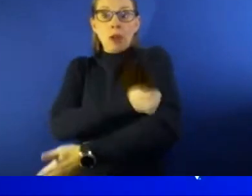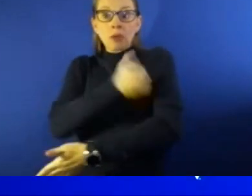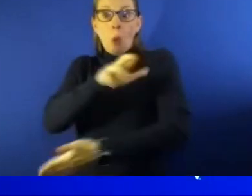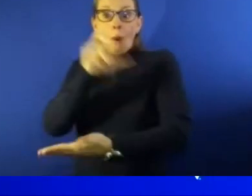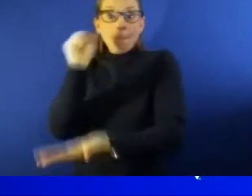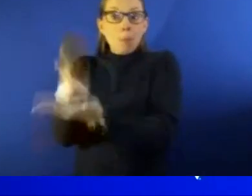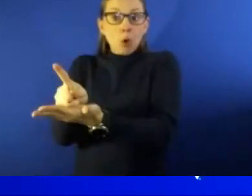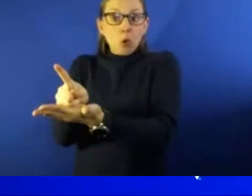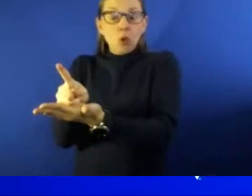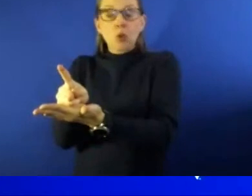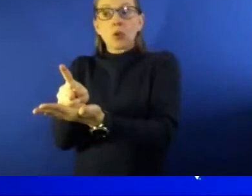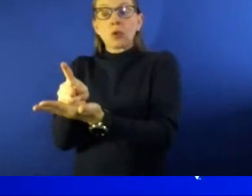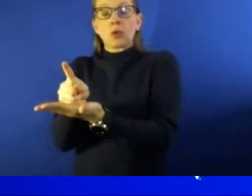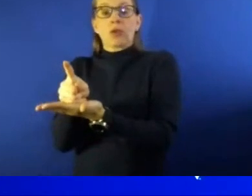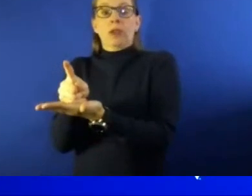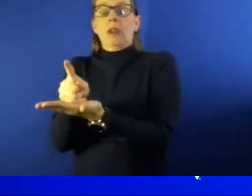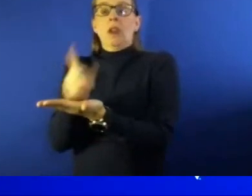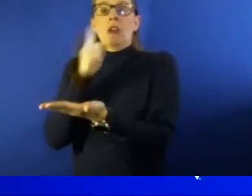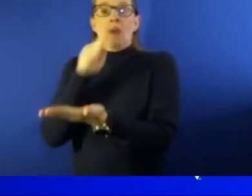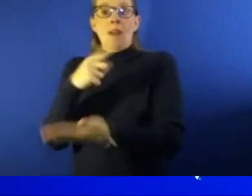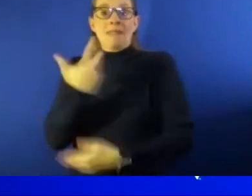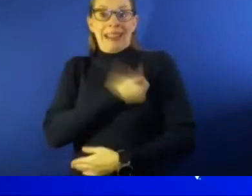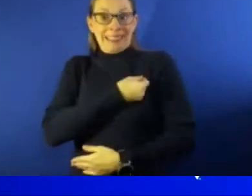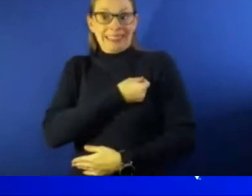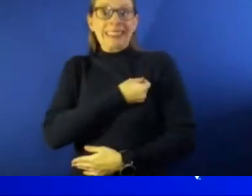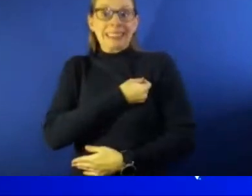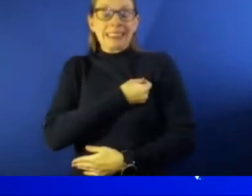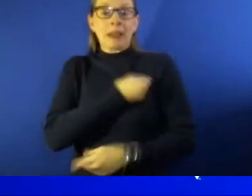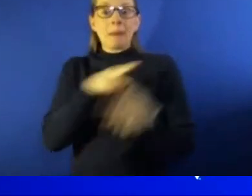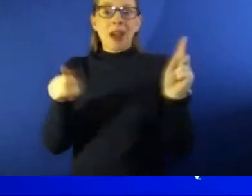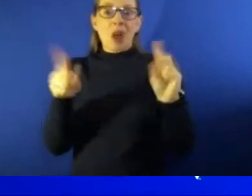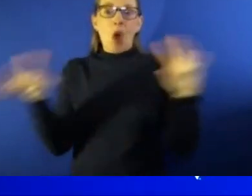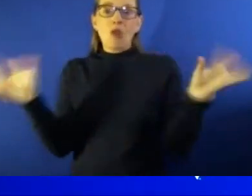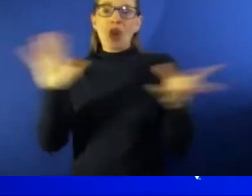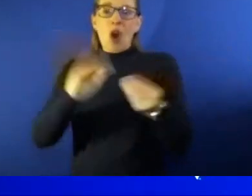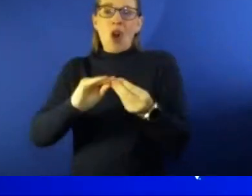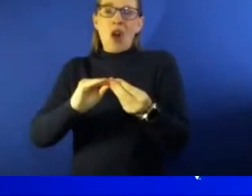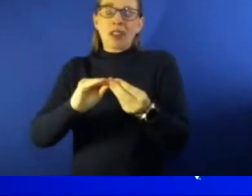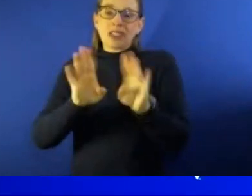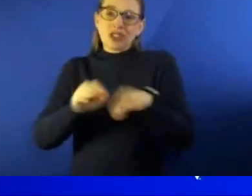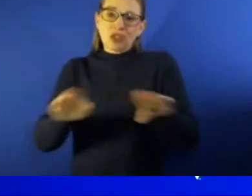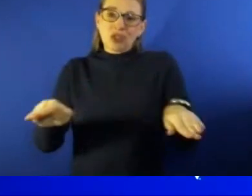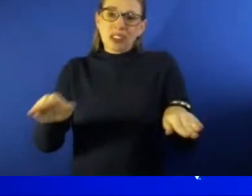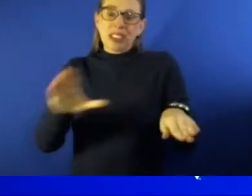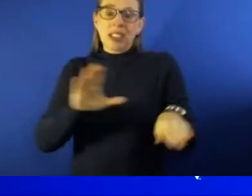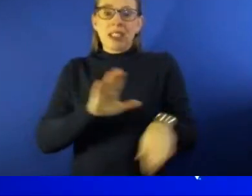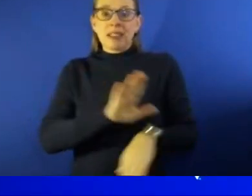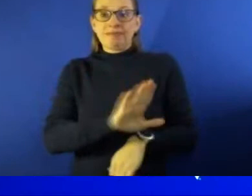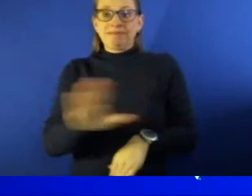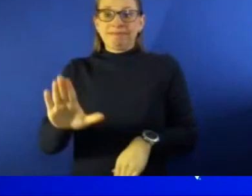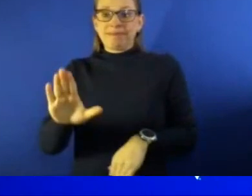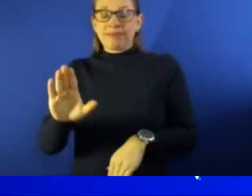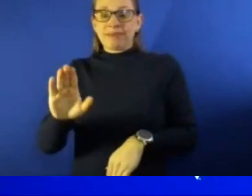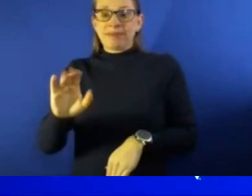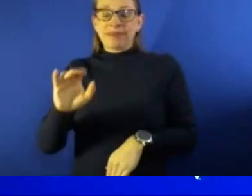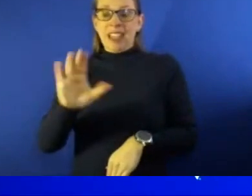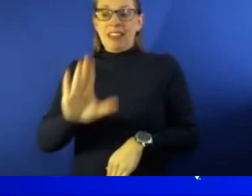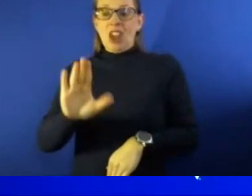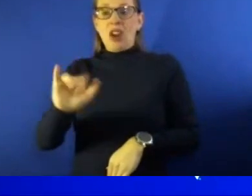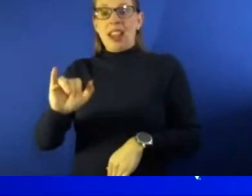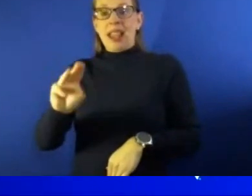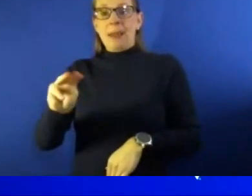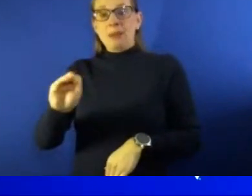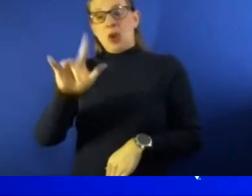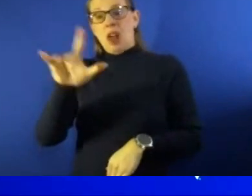these vaccines, but overall, as far as the children and their immunological age, 5 versus